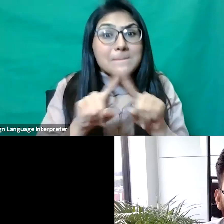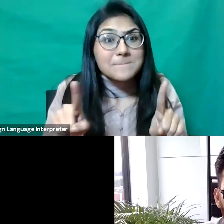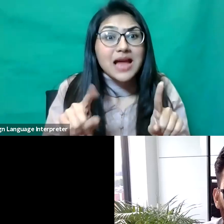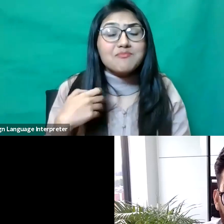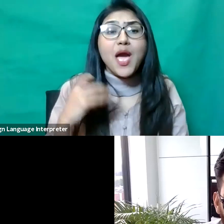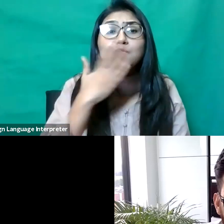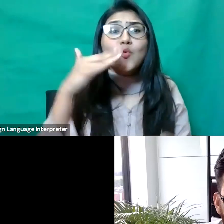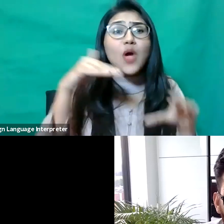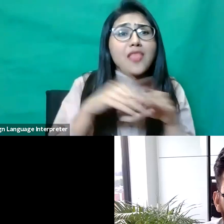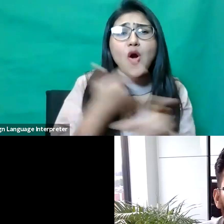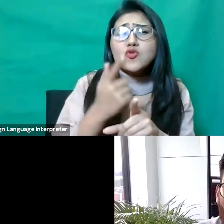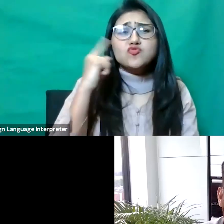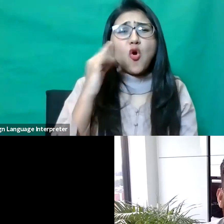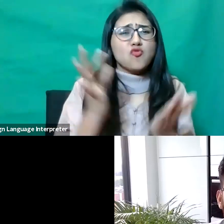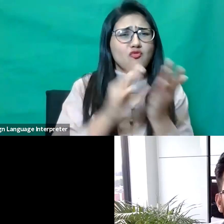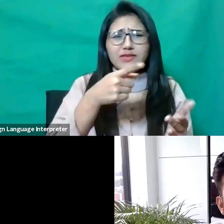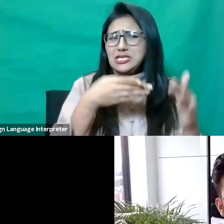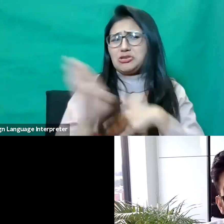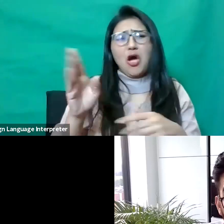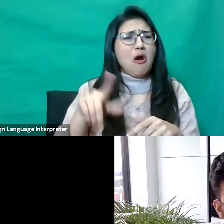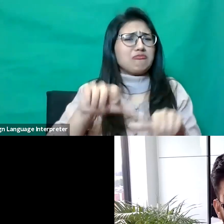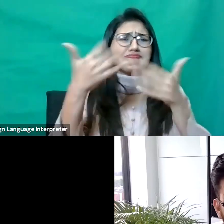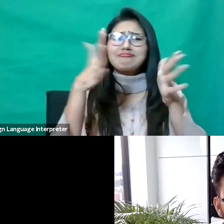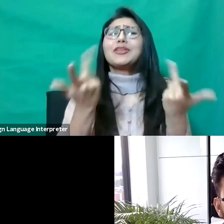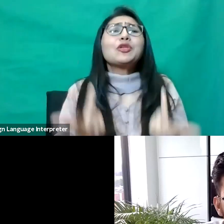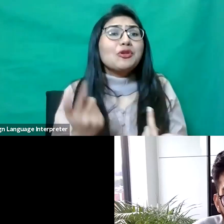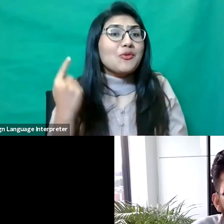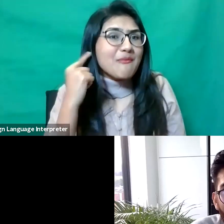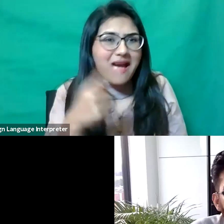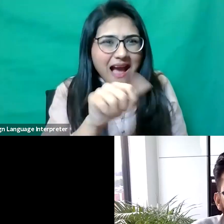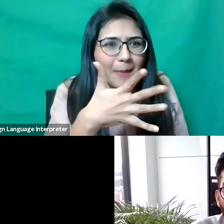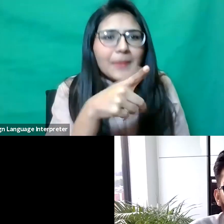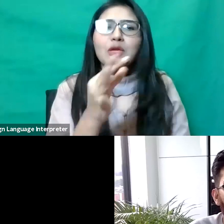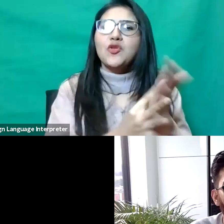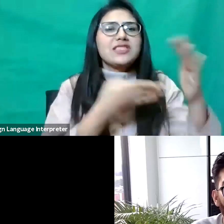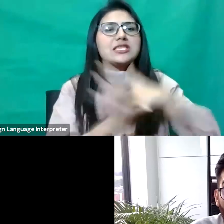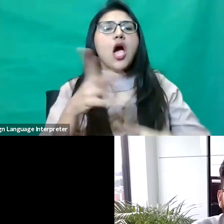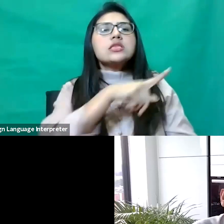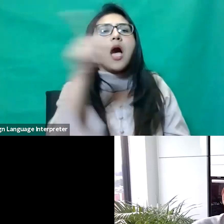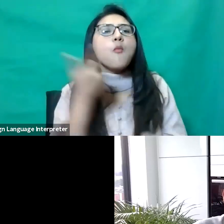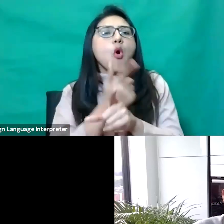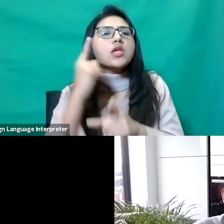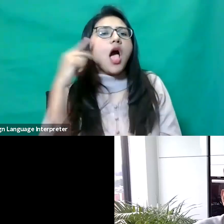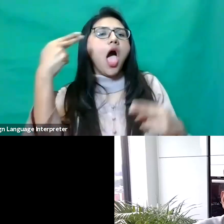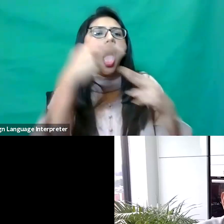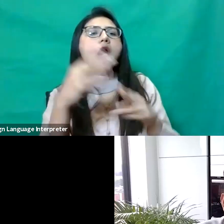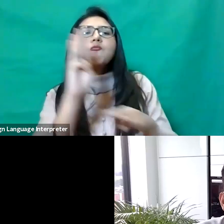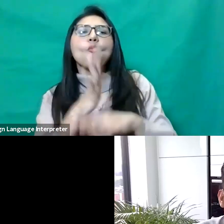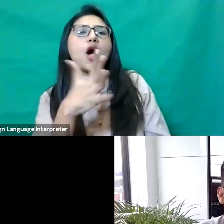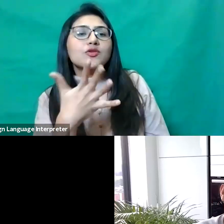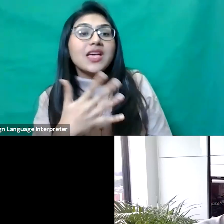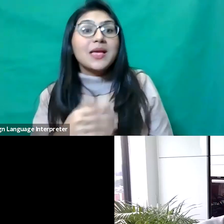go to college or university just because I have a hearing problem. And they think I can't able to pass